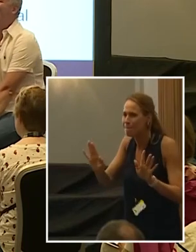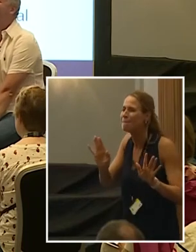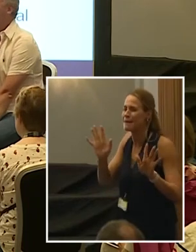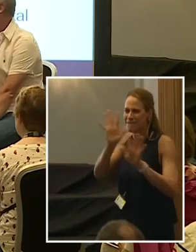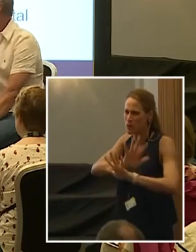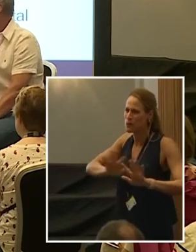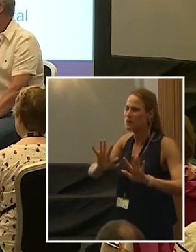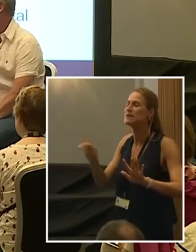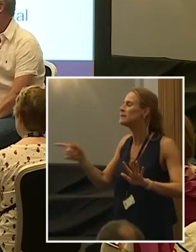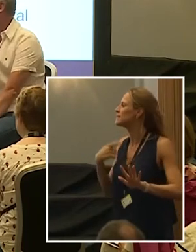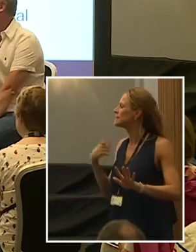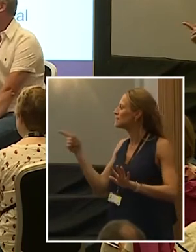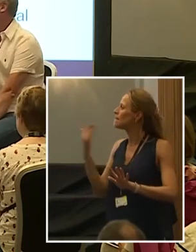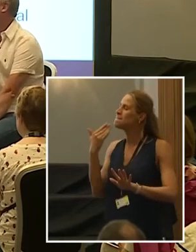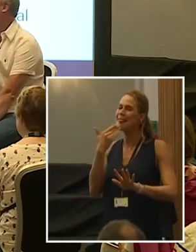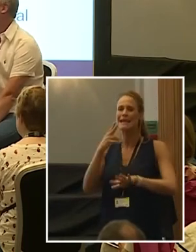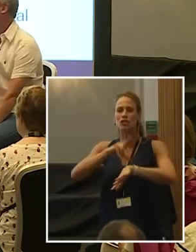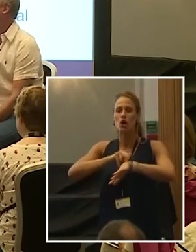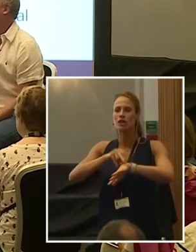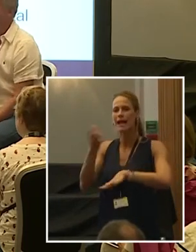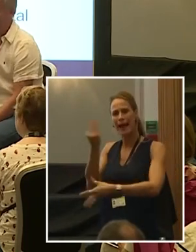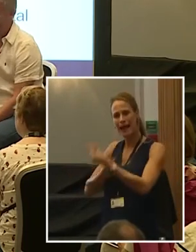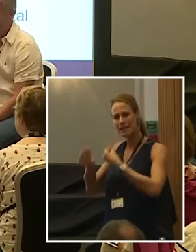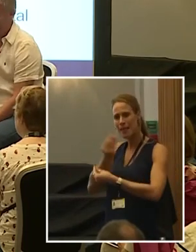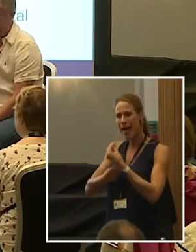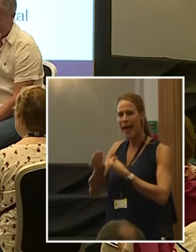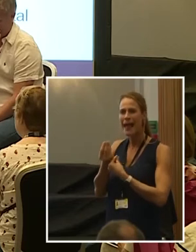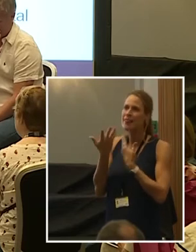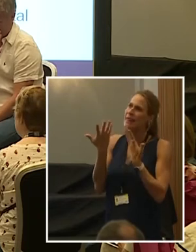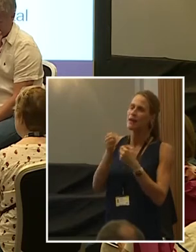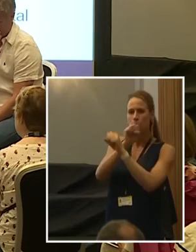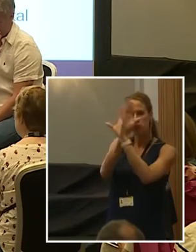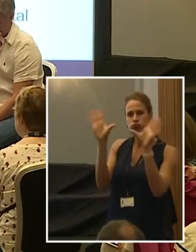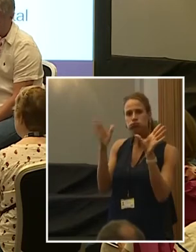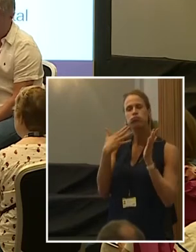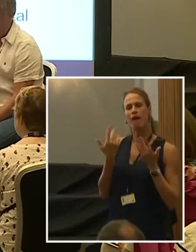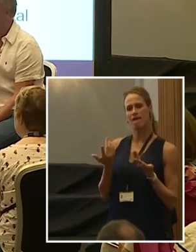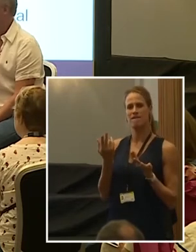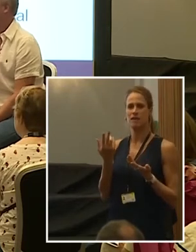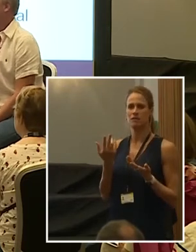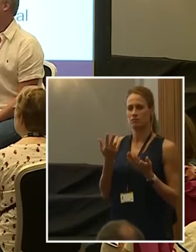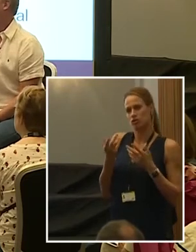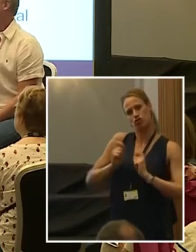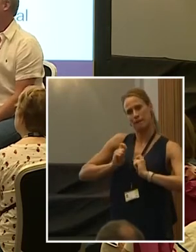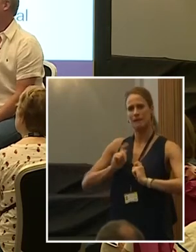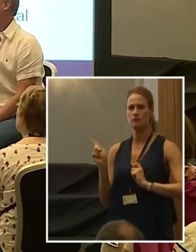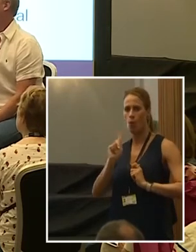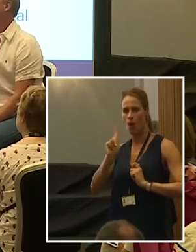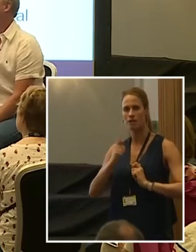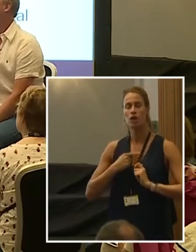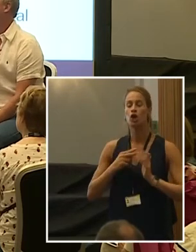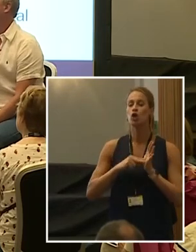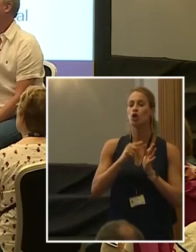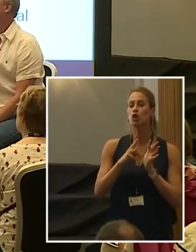tell us a little bit more about the rationale behind the Reneuron trial and what the treatment was. Reneuron trial